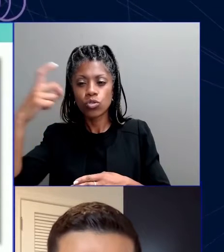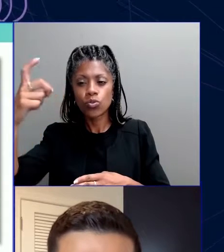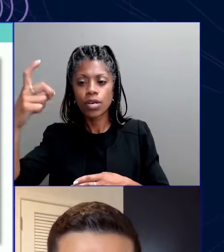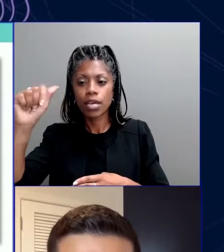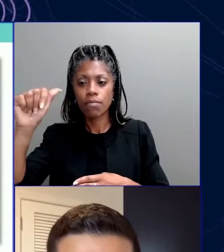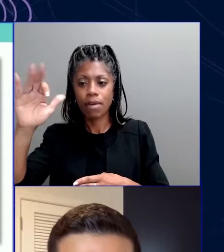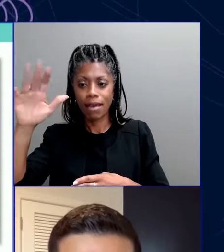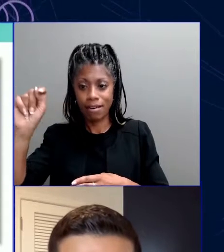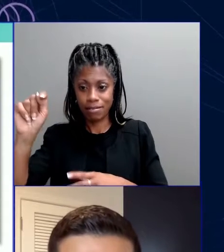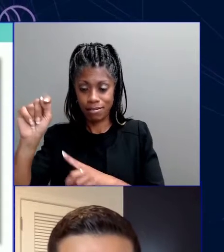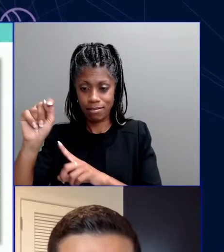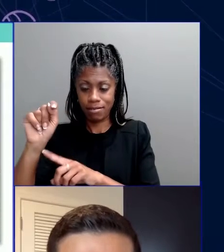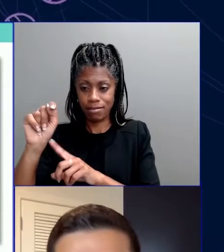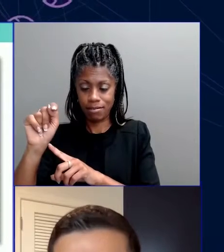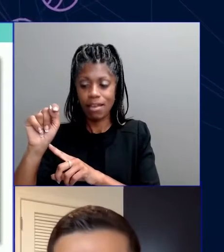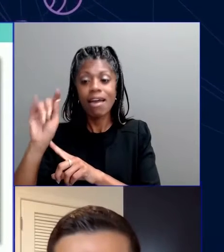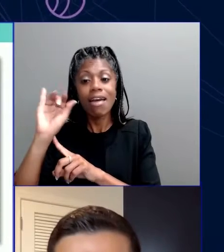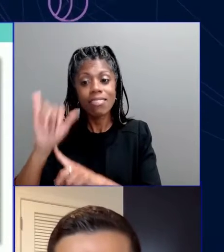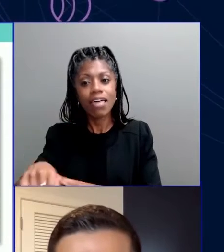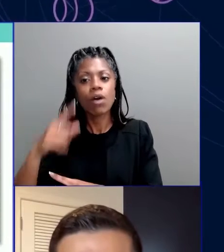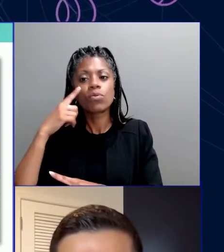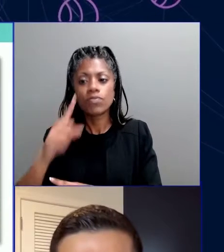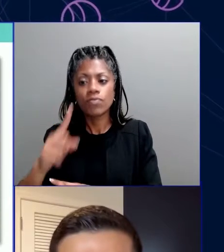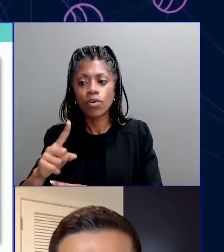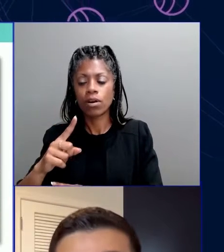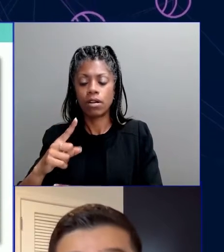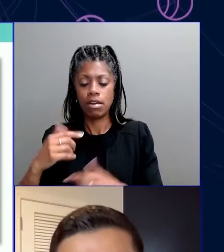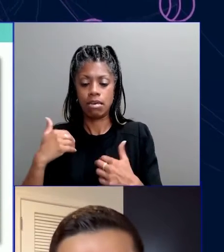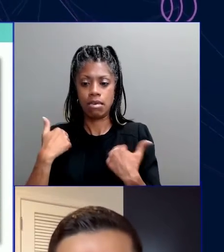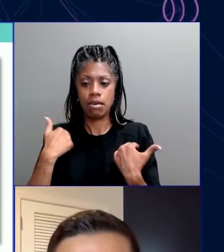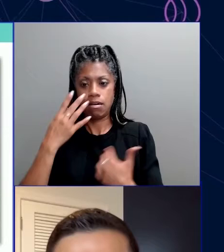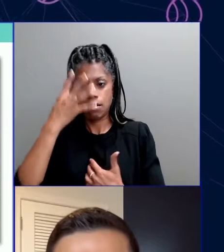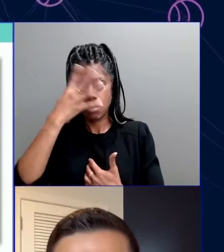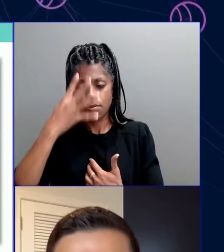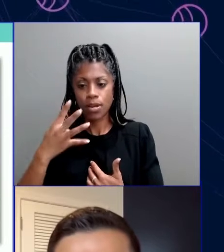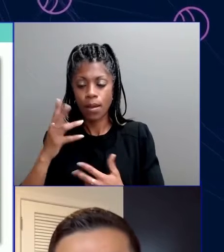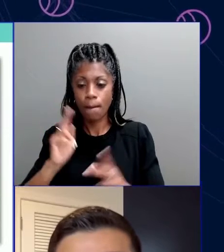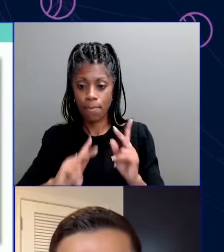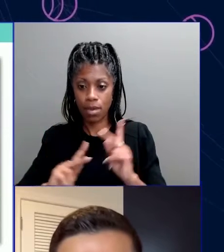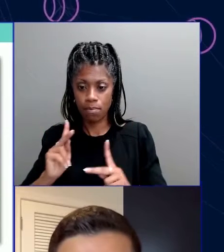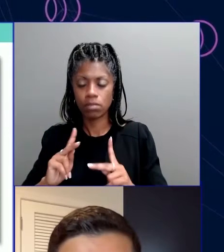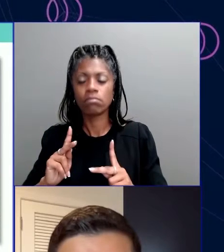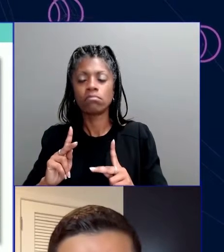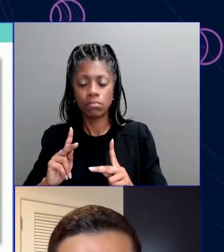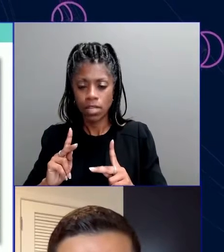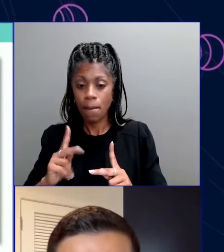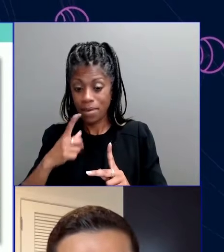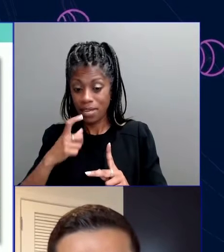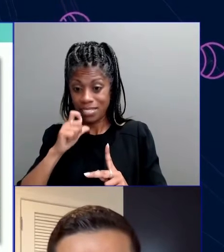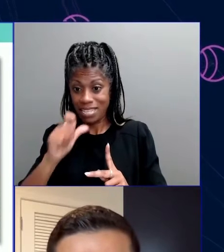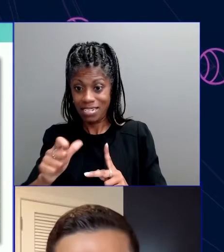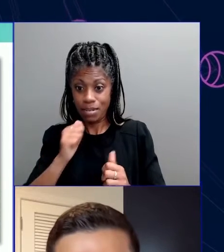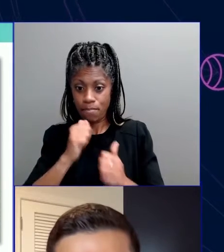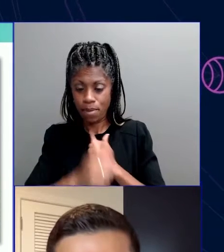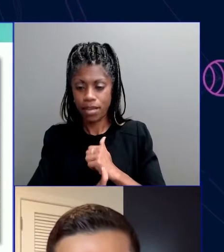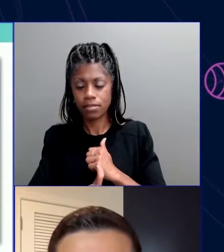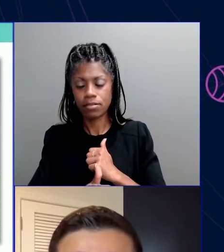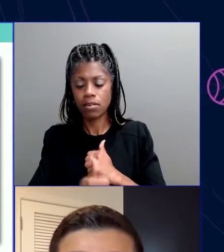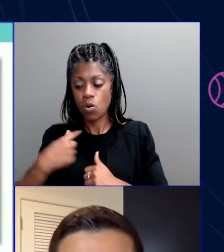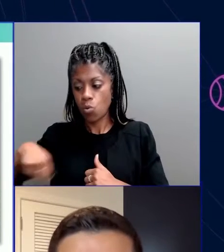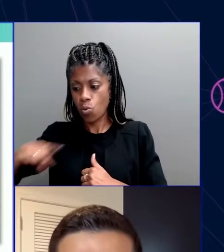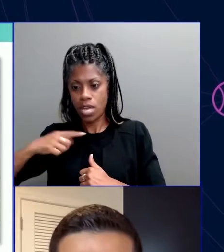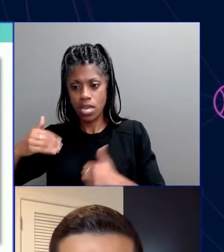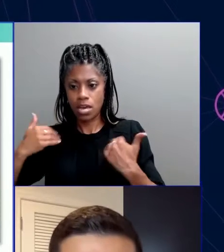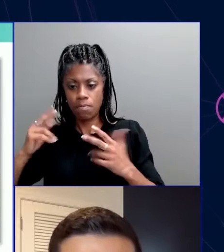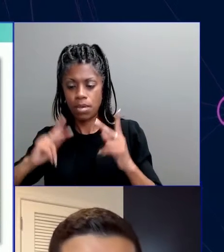young people. We did not relent. We knew that we had to protect our communities any way that we could. And so